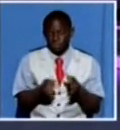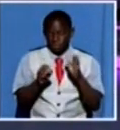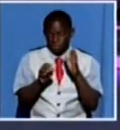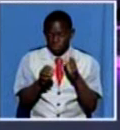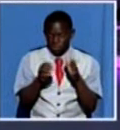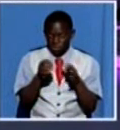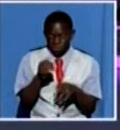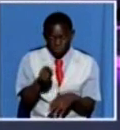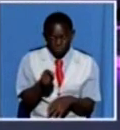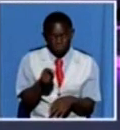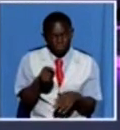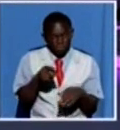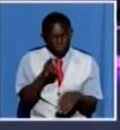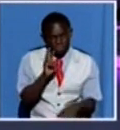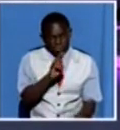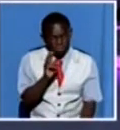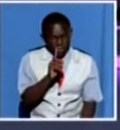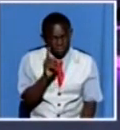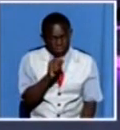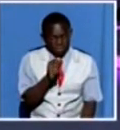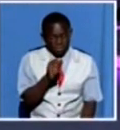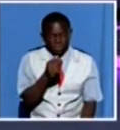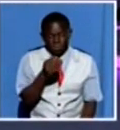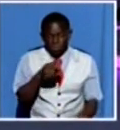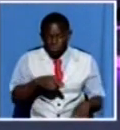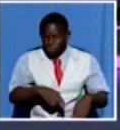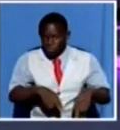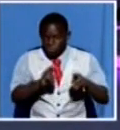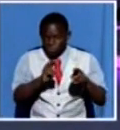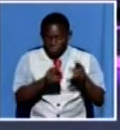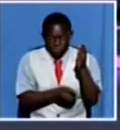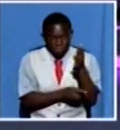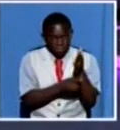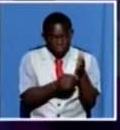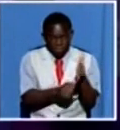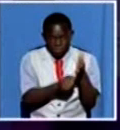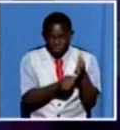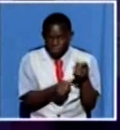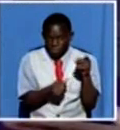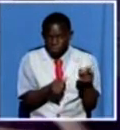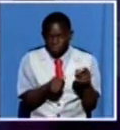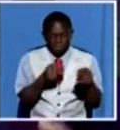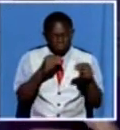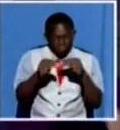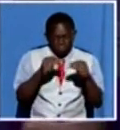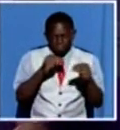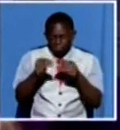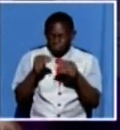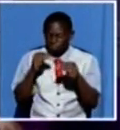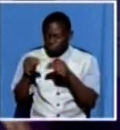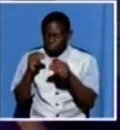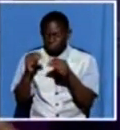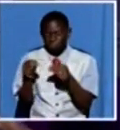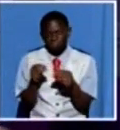road development agents that was negotiating with the concessionaire, and they saw that the conditions that were being